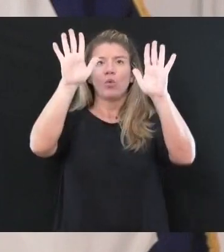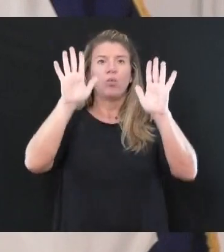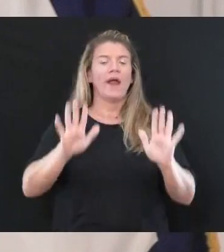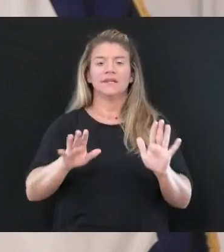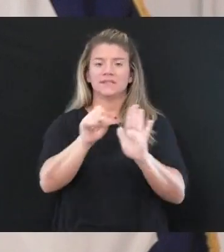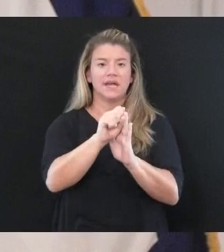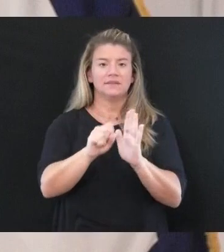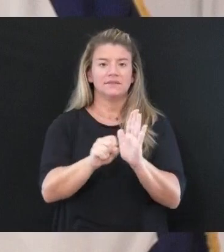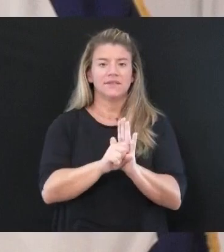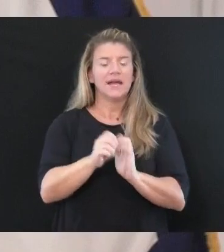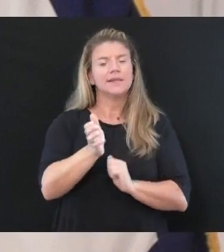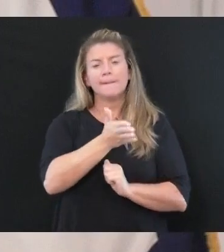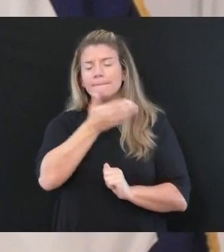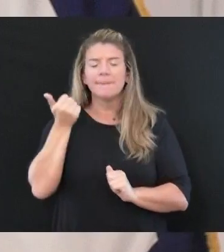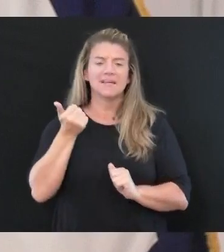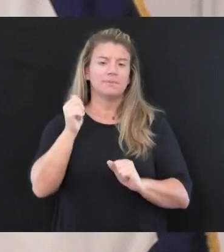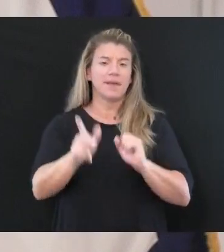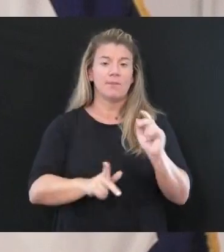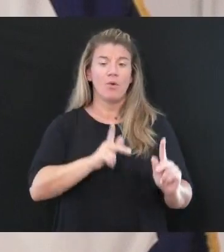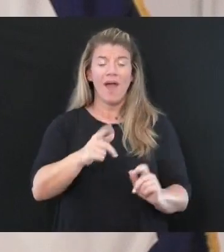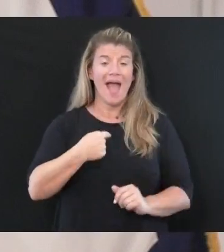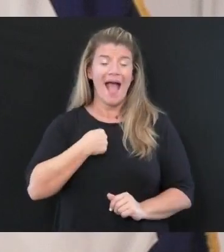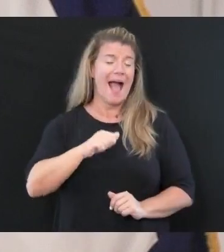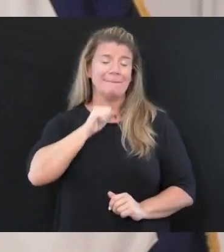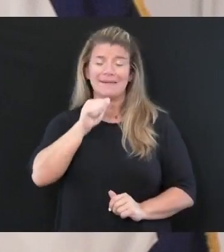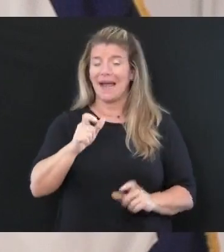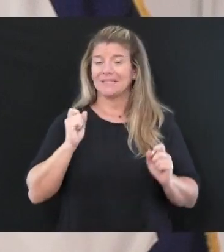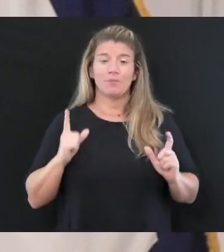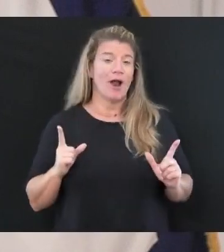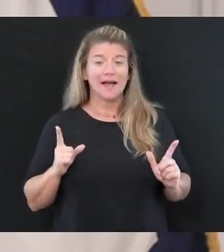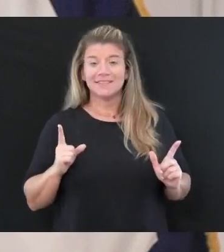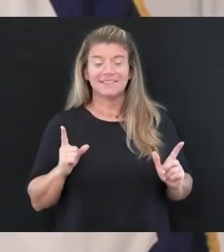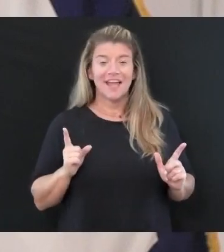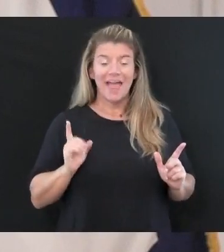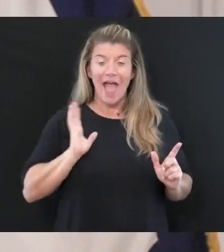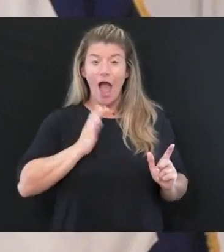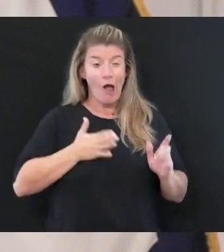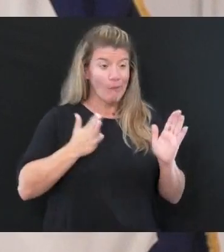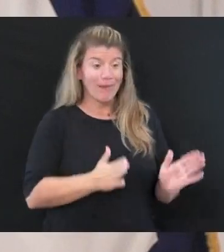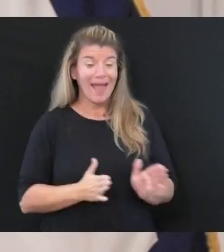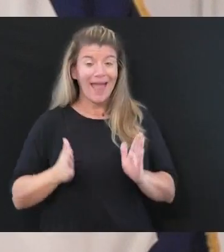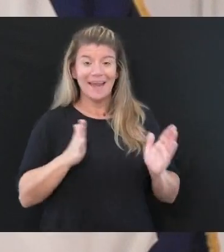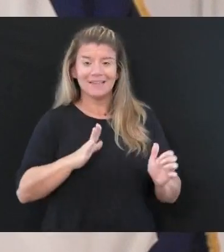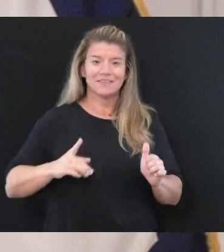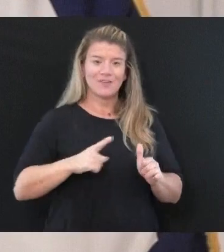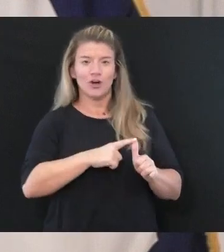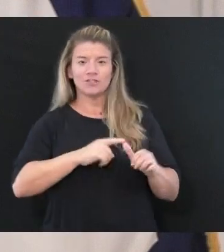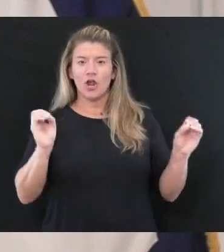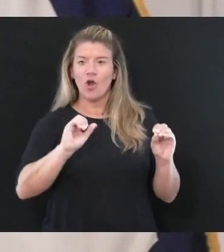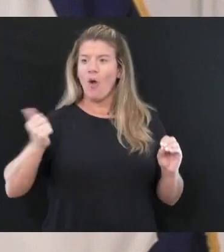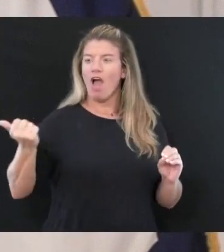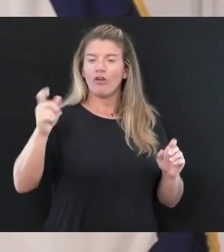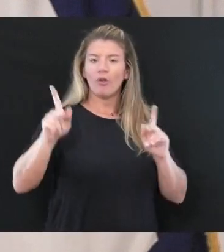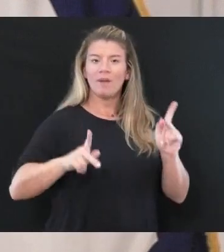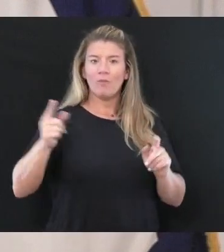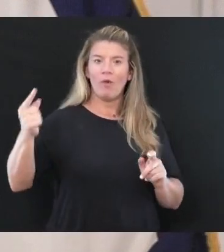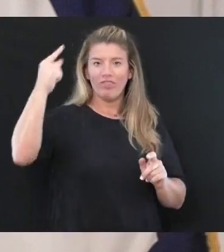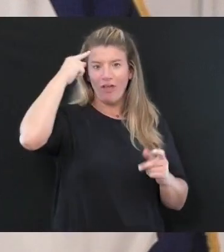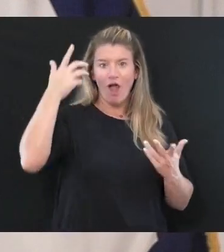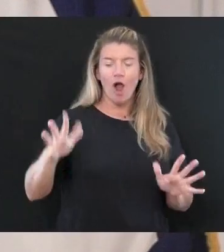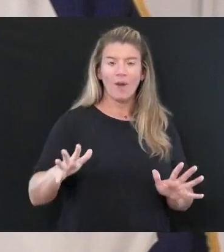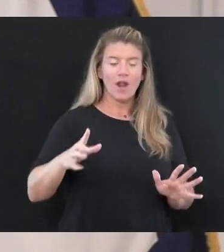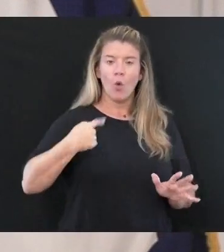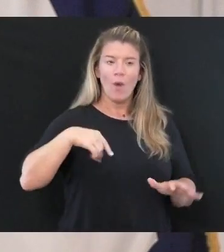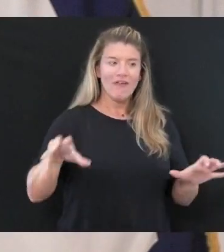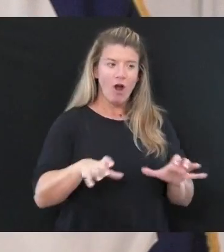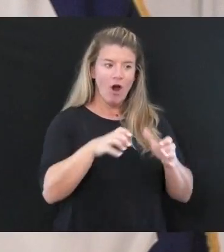doesn't surprise me that here we come again with a plan that nobody's really thought of, and done it in a way